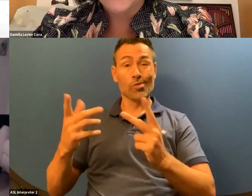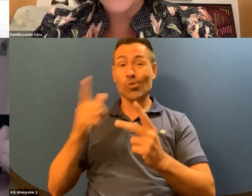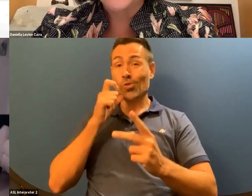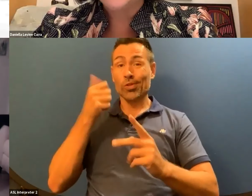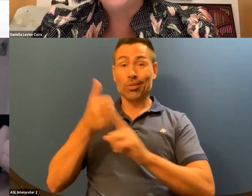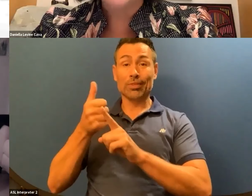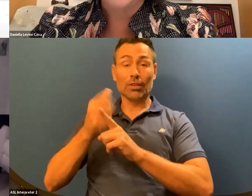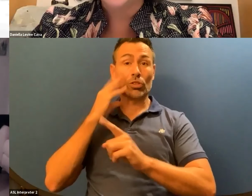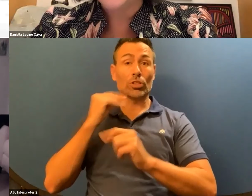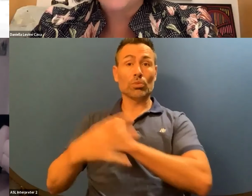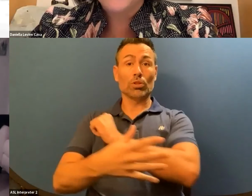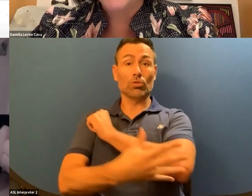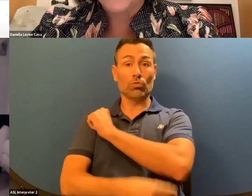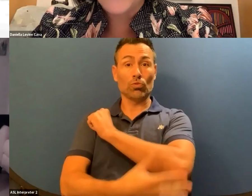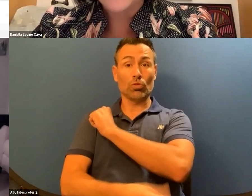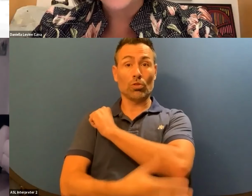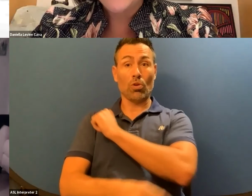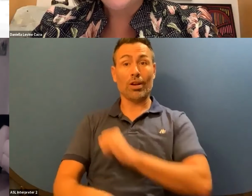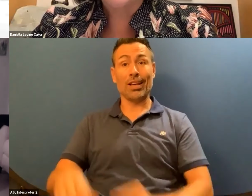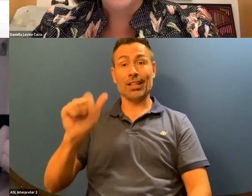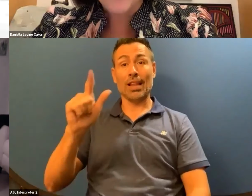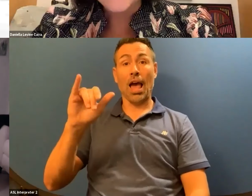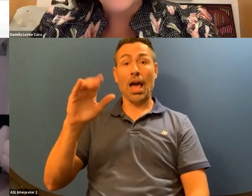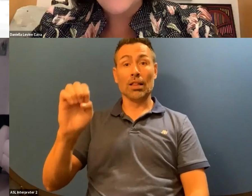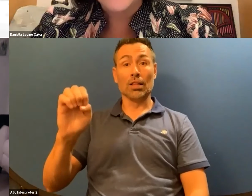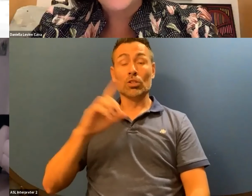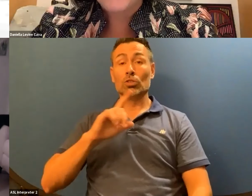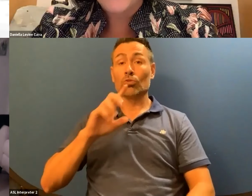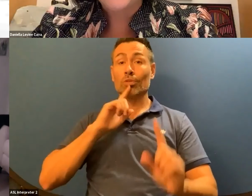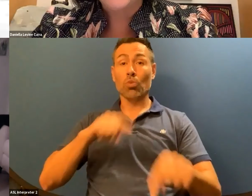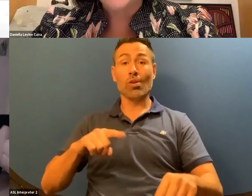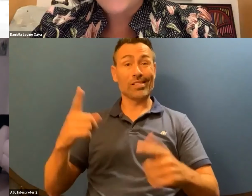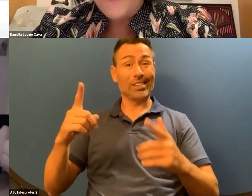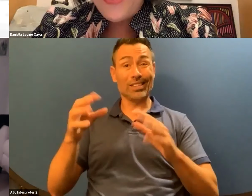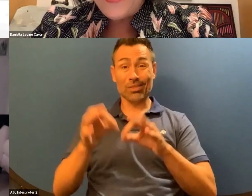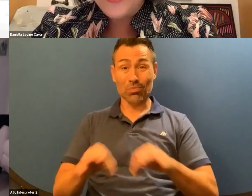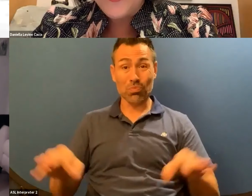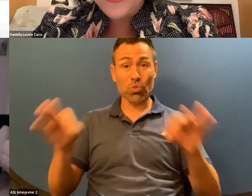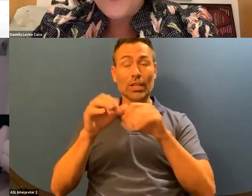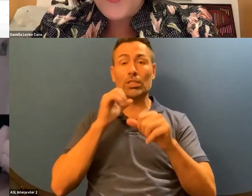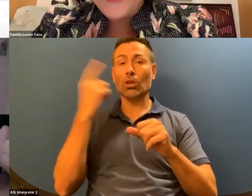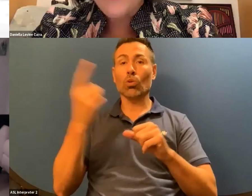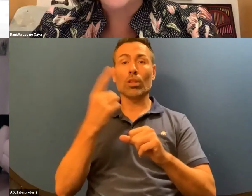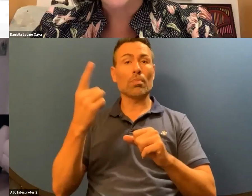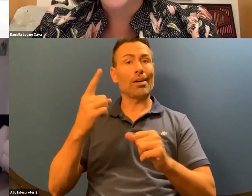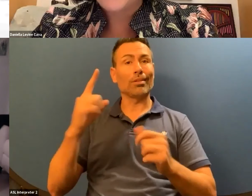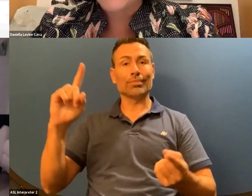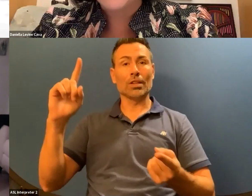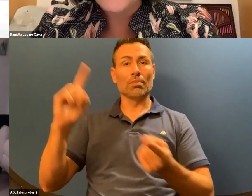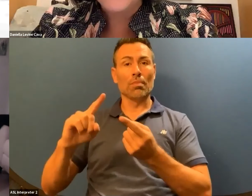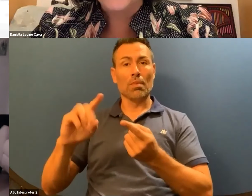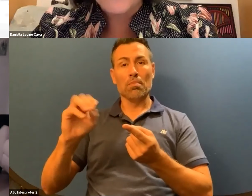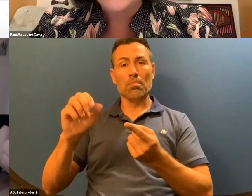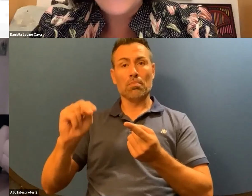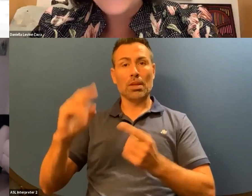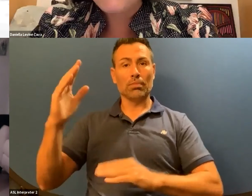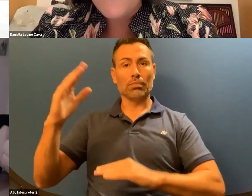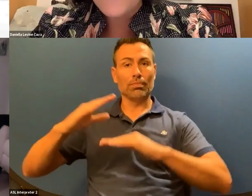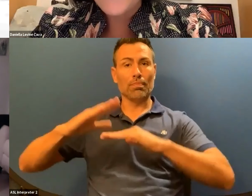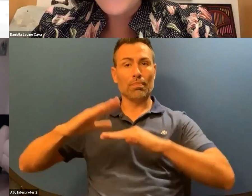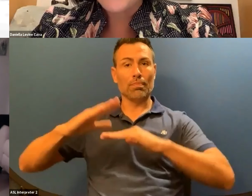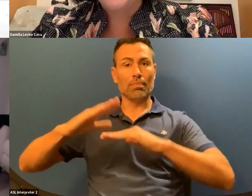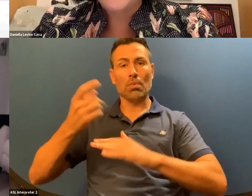for showcasing that it's not just about minimum wage, that the cost of living is so high here that, as you pointed out, it's more than half the people are barely